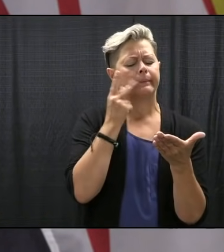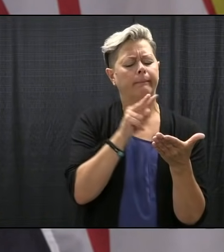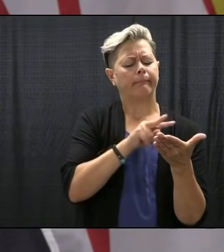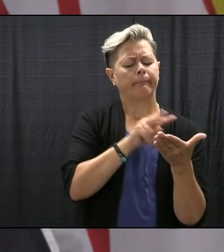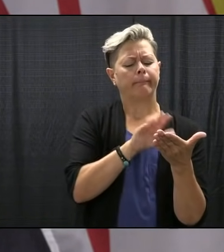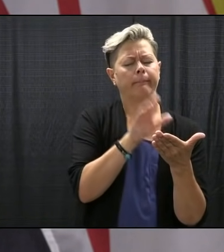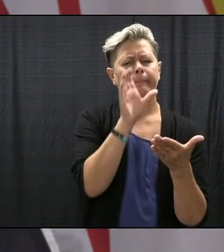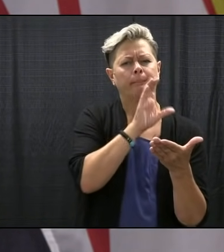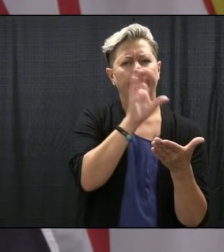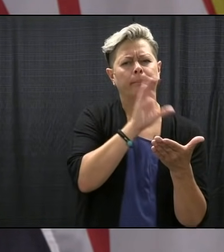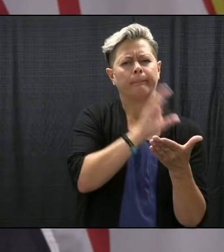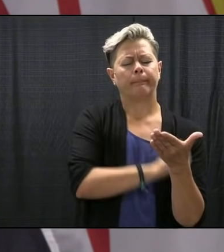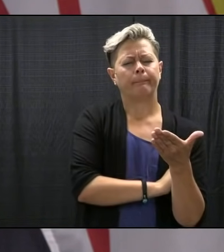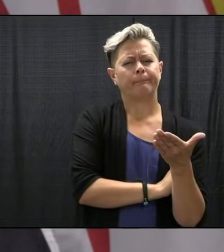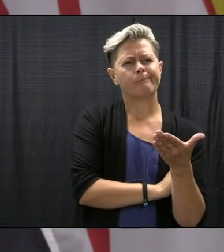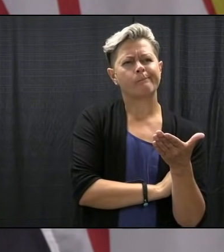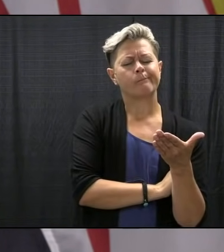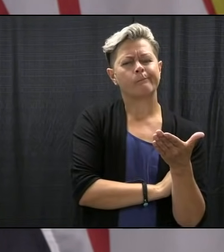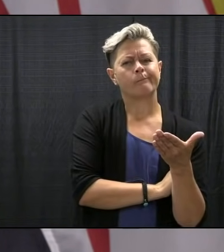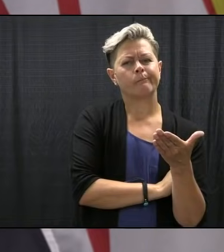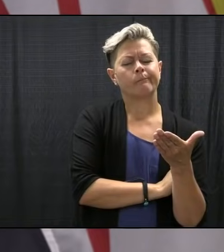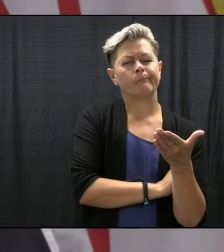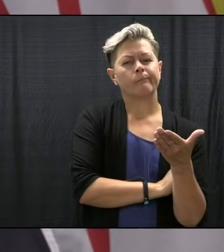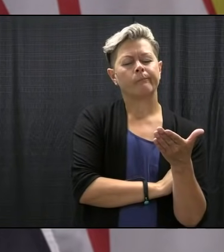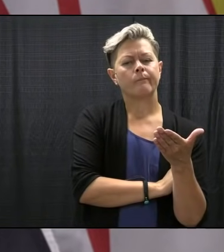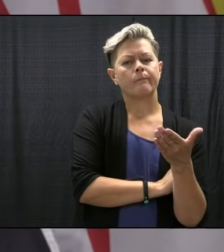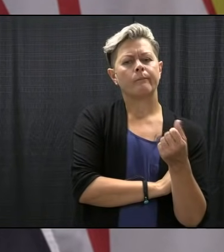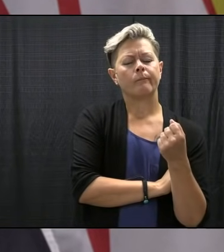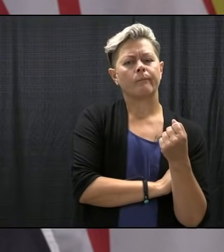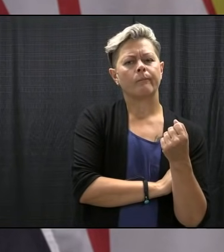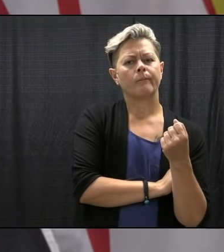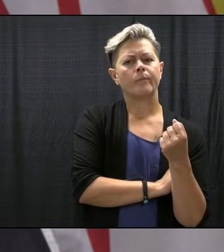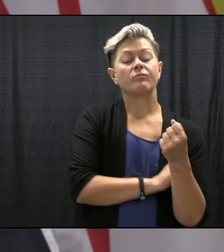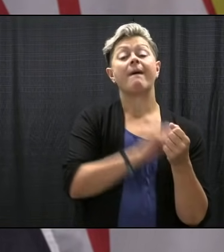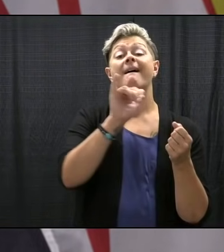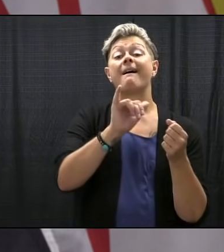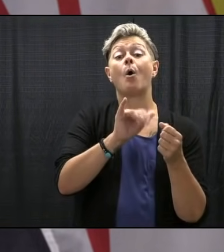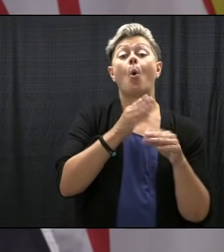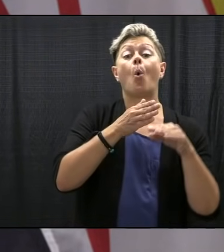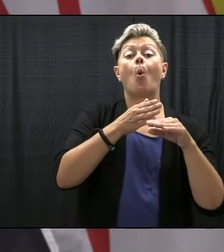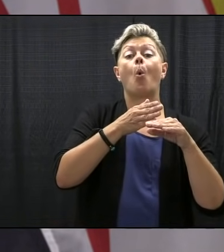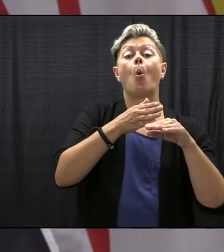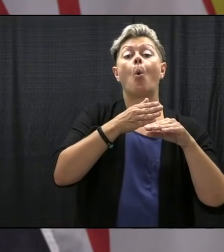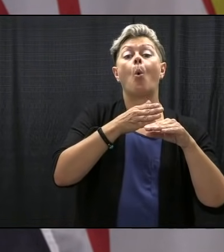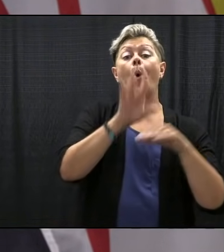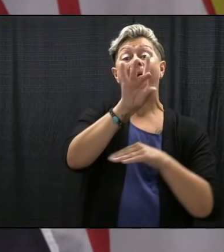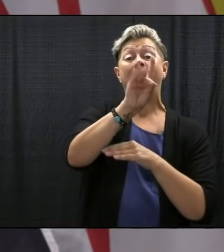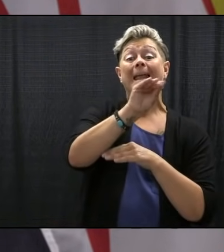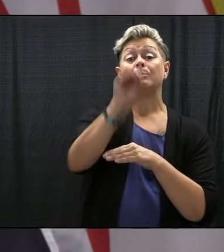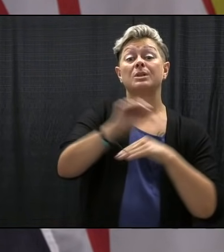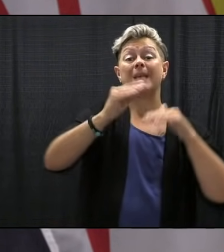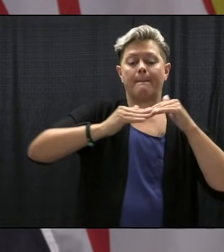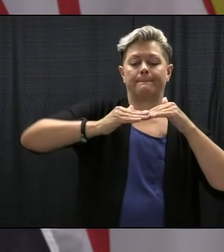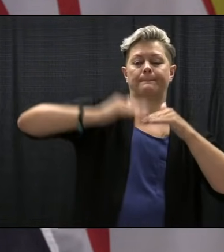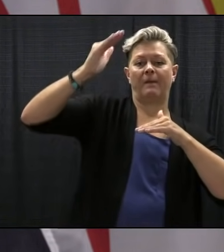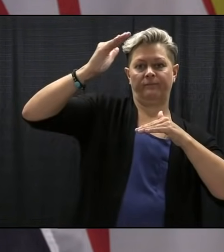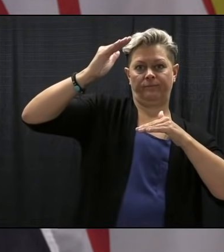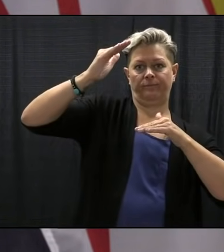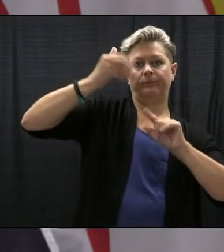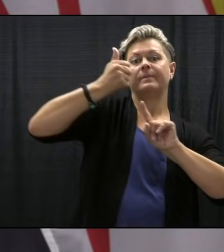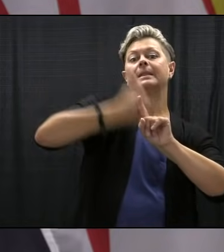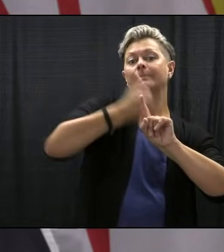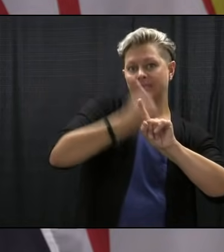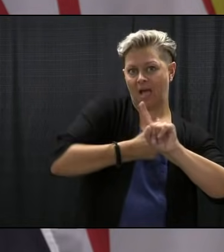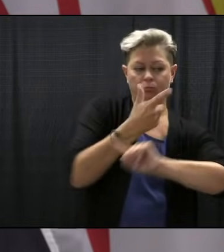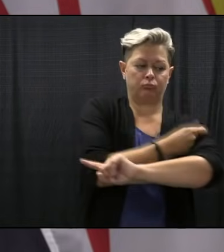second, we have over 80% of that population has received at